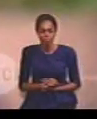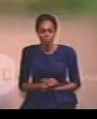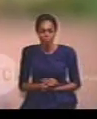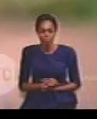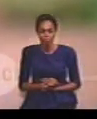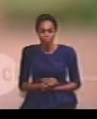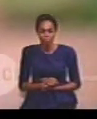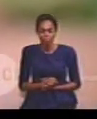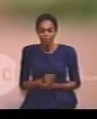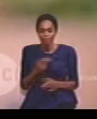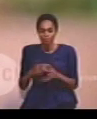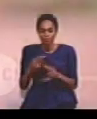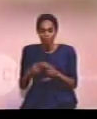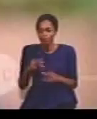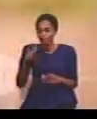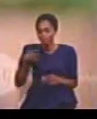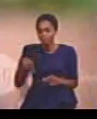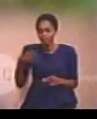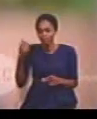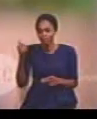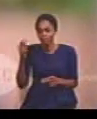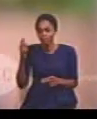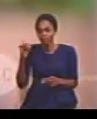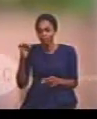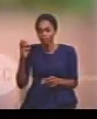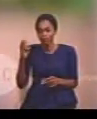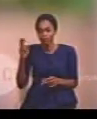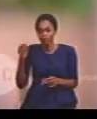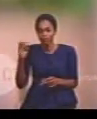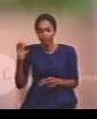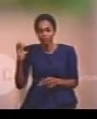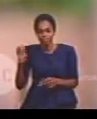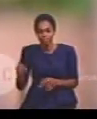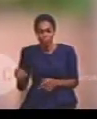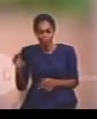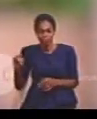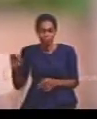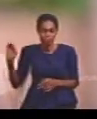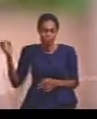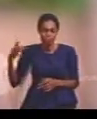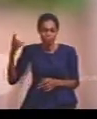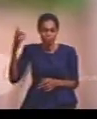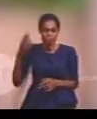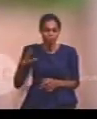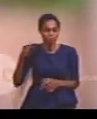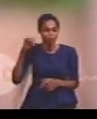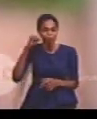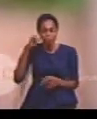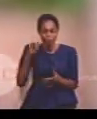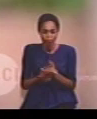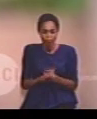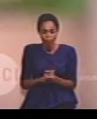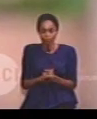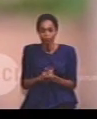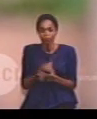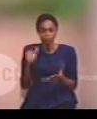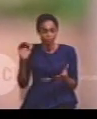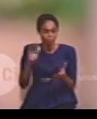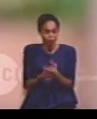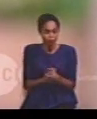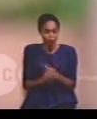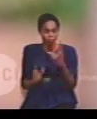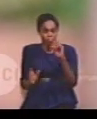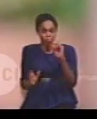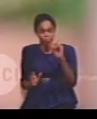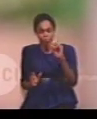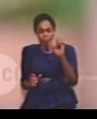My name is Patience OJ. By the special grace of God, I got married in the year 2014. So ever since